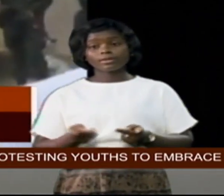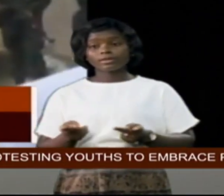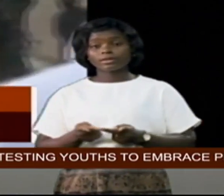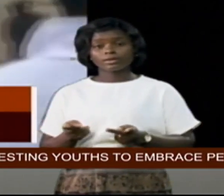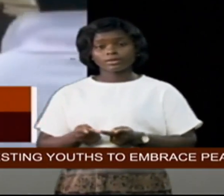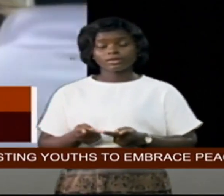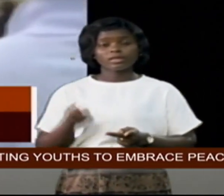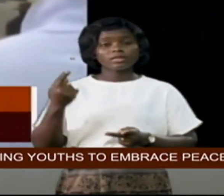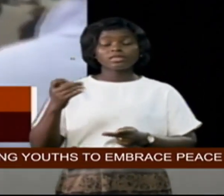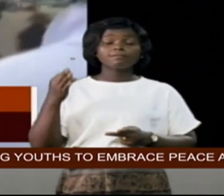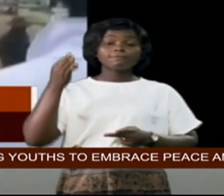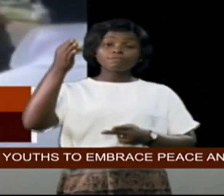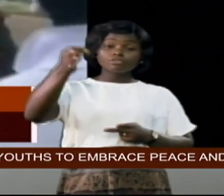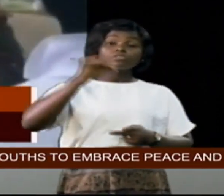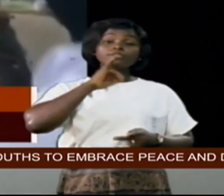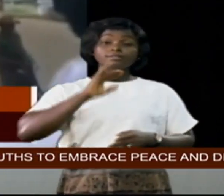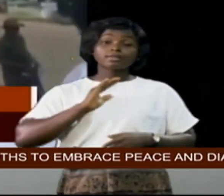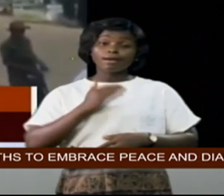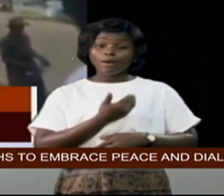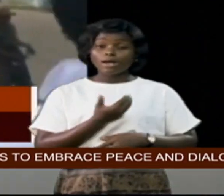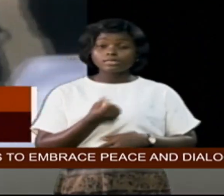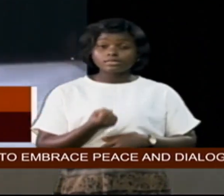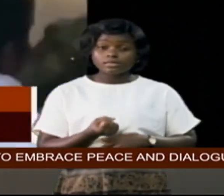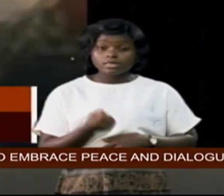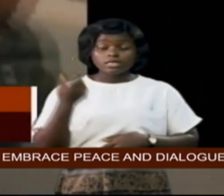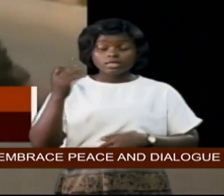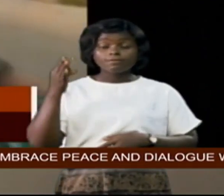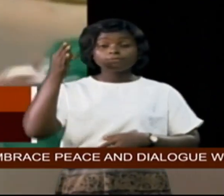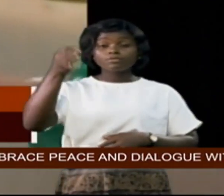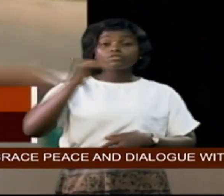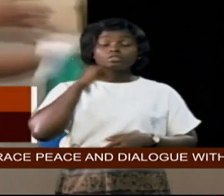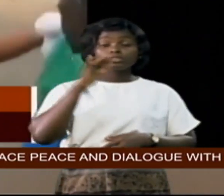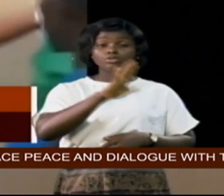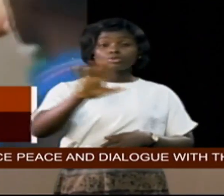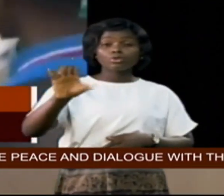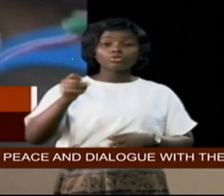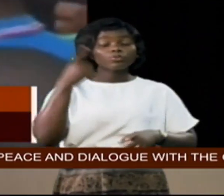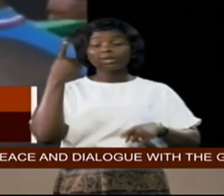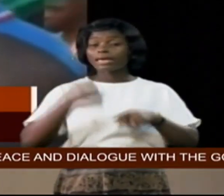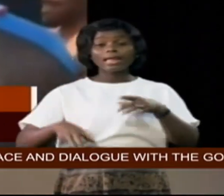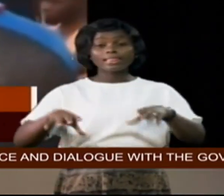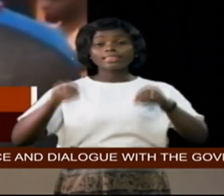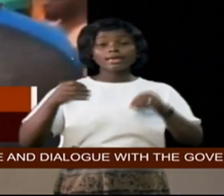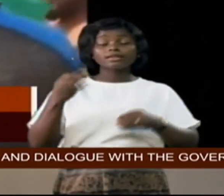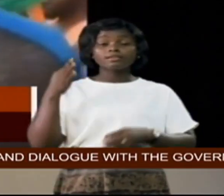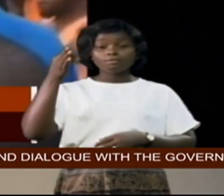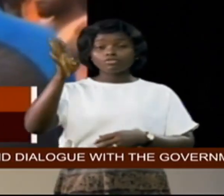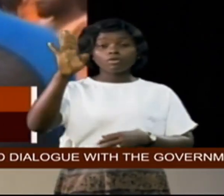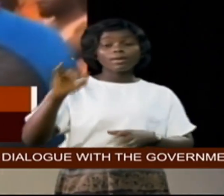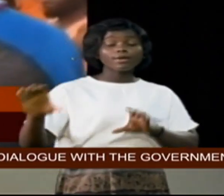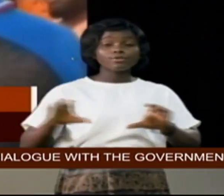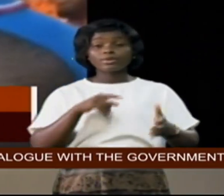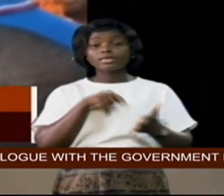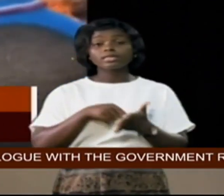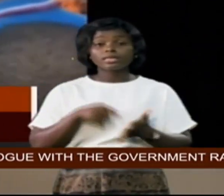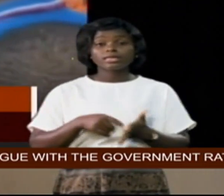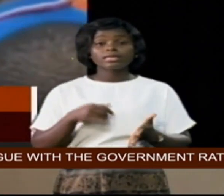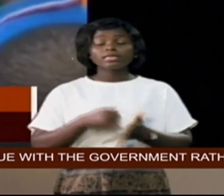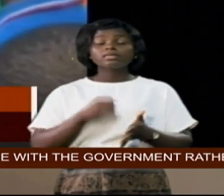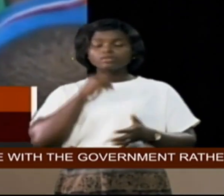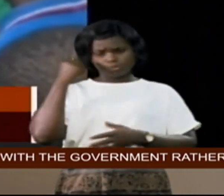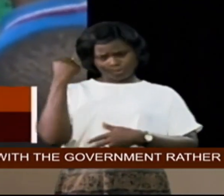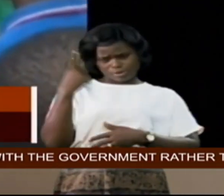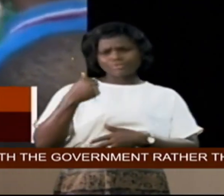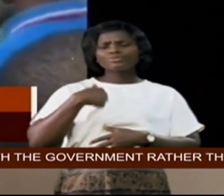The future is ours. Yes. The future is yours. Yes. But we cannot take the future by doing this. It's understood.